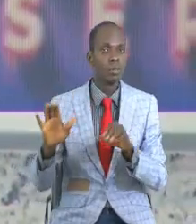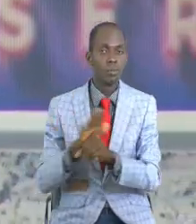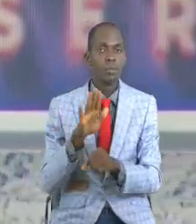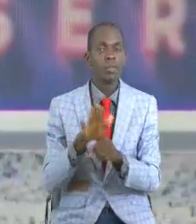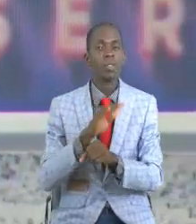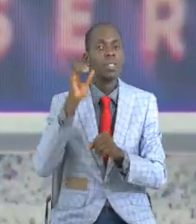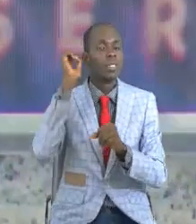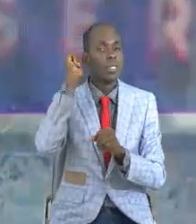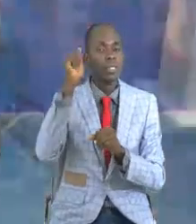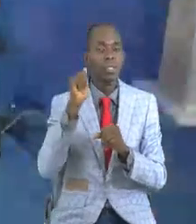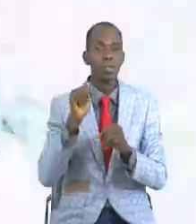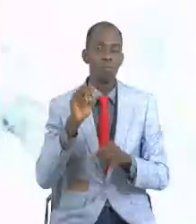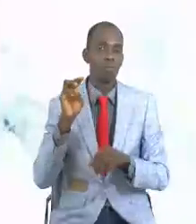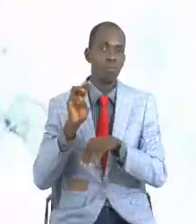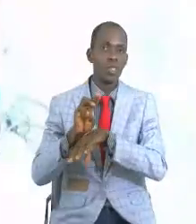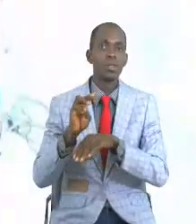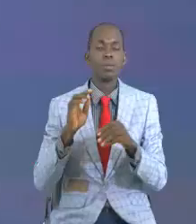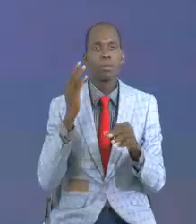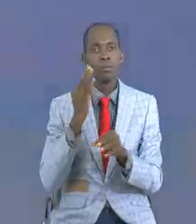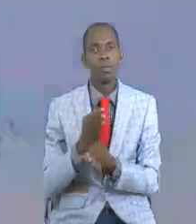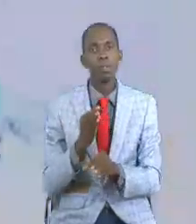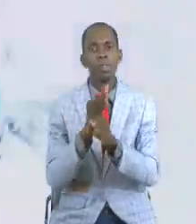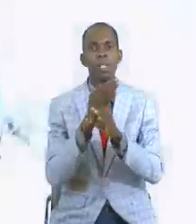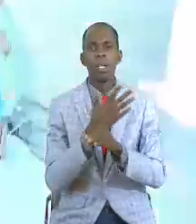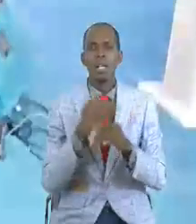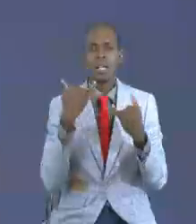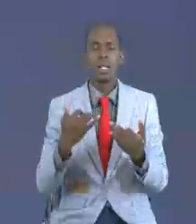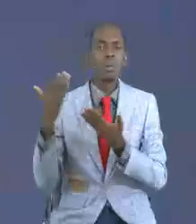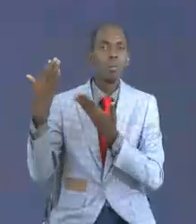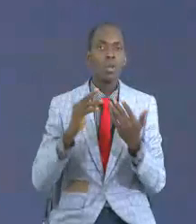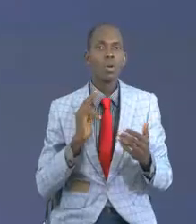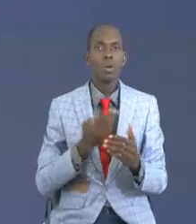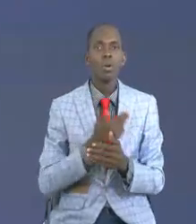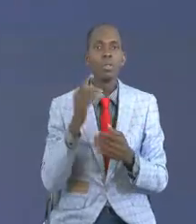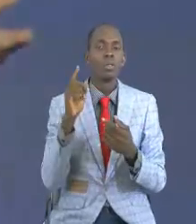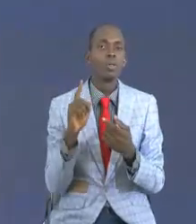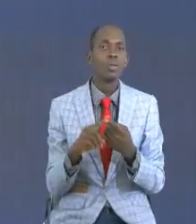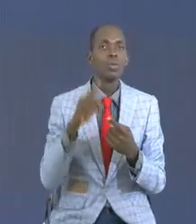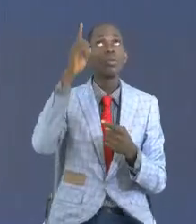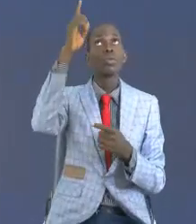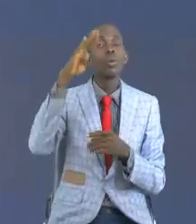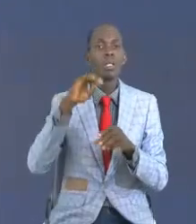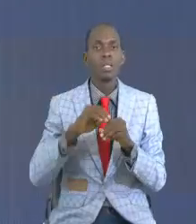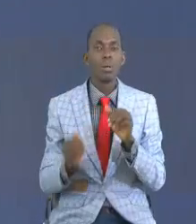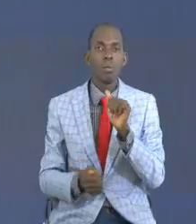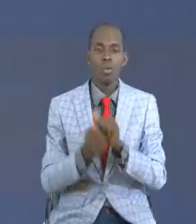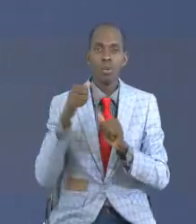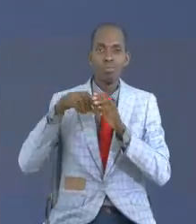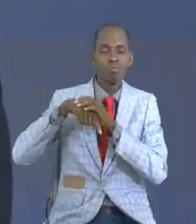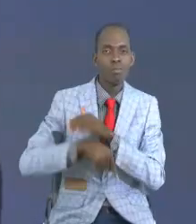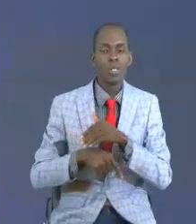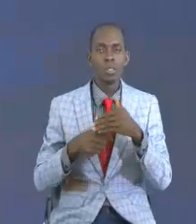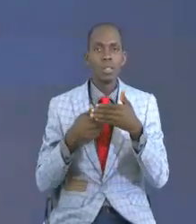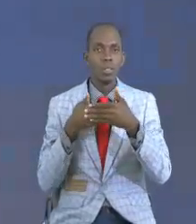ministry faithfully, and now he brings us to God in a deeper relationship and a deeper sense. And then in